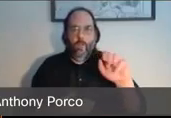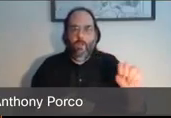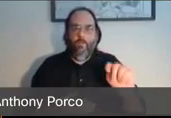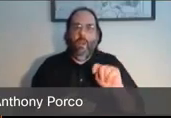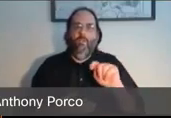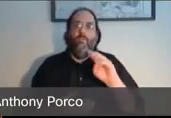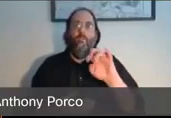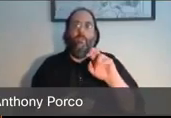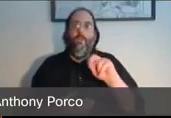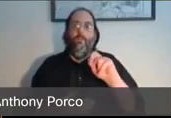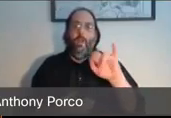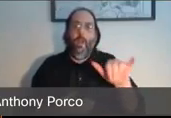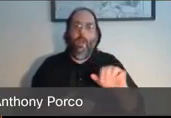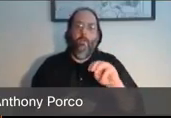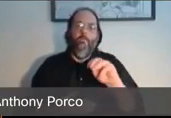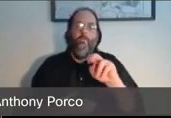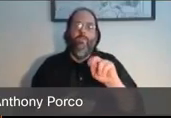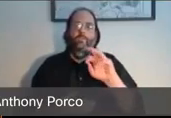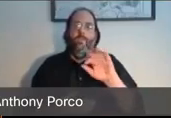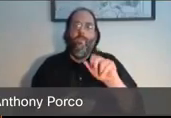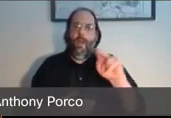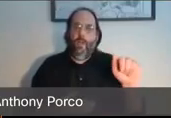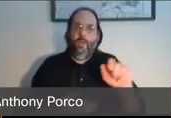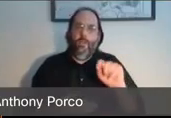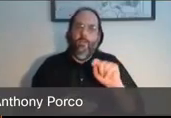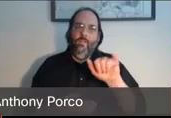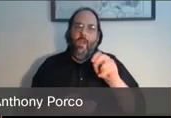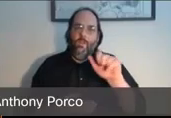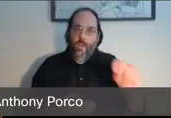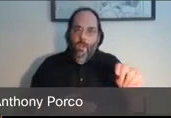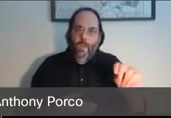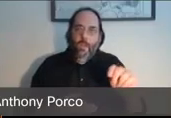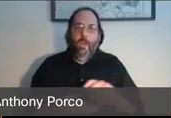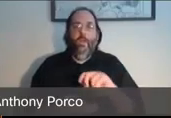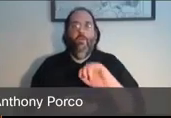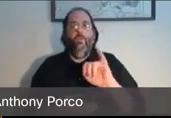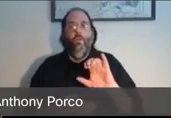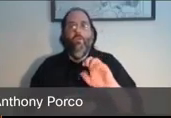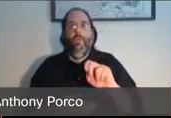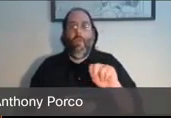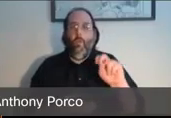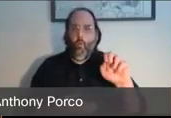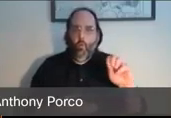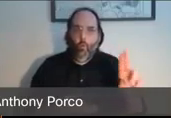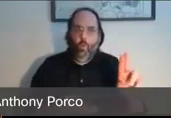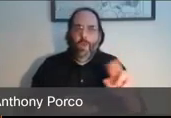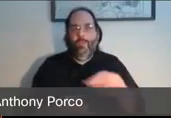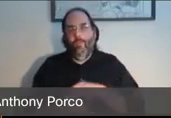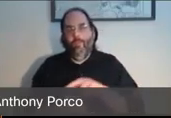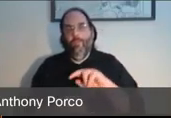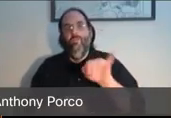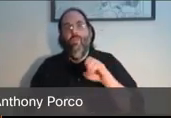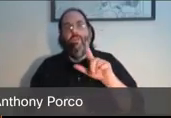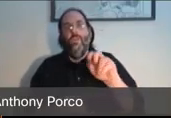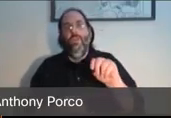Beamready, Musu Fofana, Tiffany Johnson, Charles Manu, and of course, Jocelyn